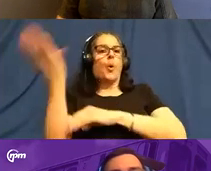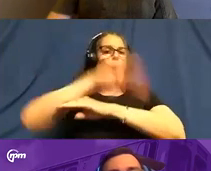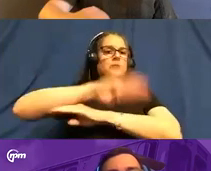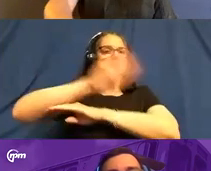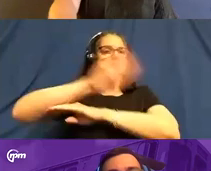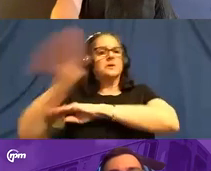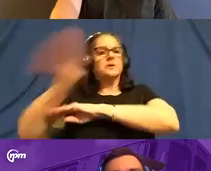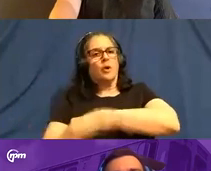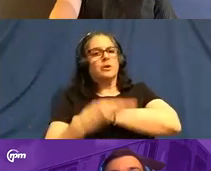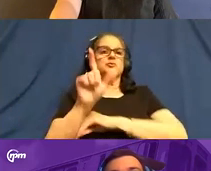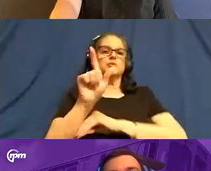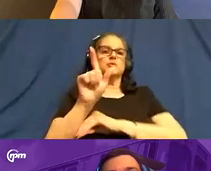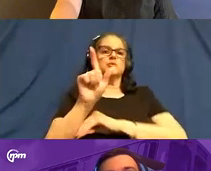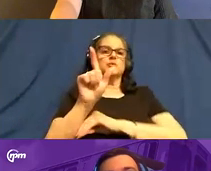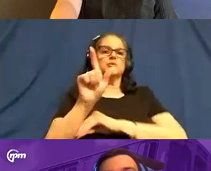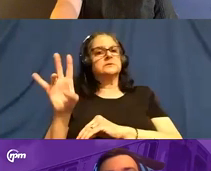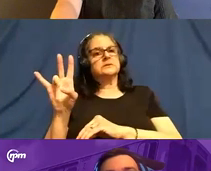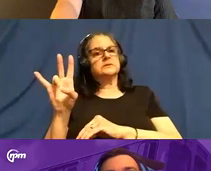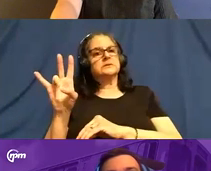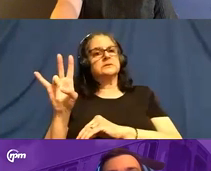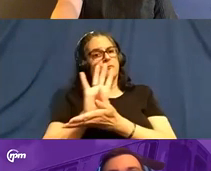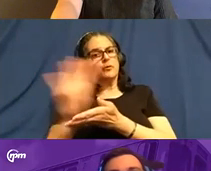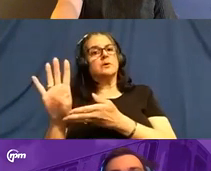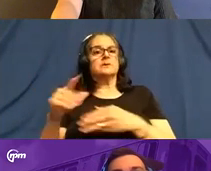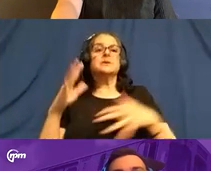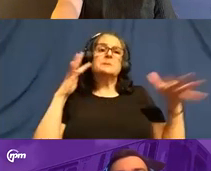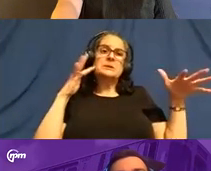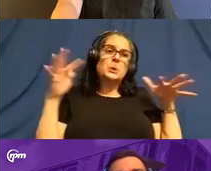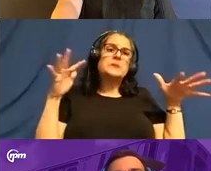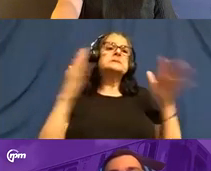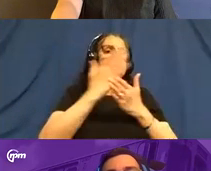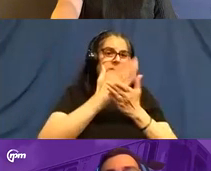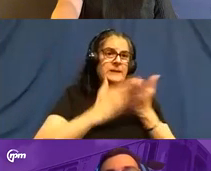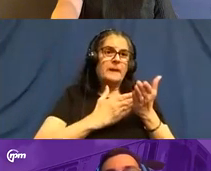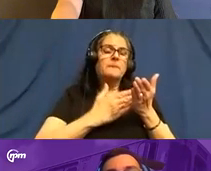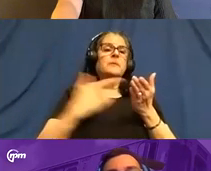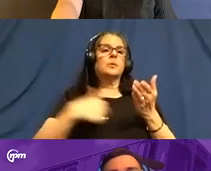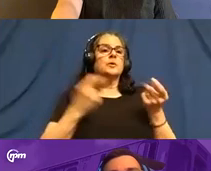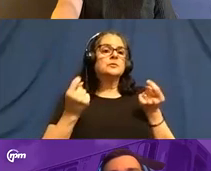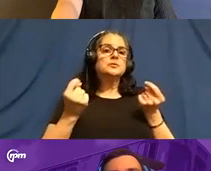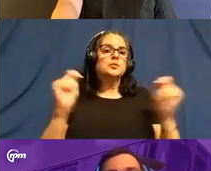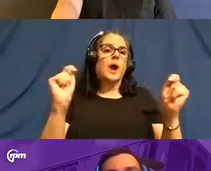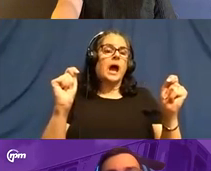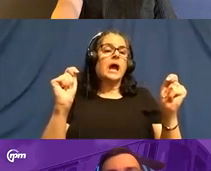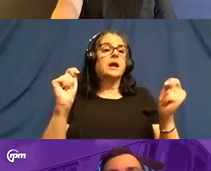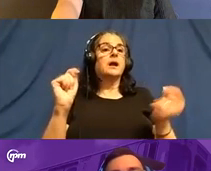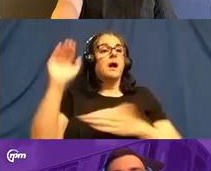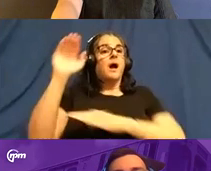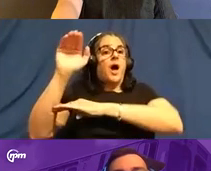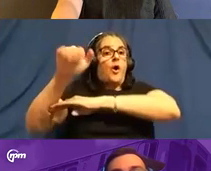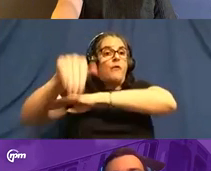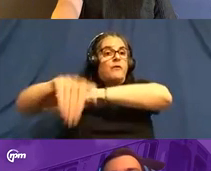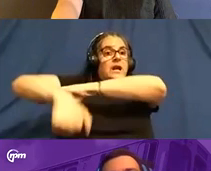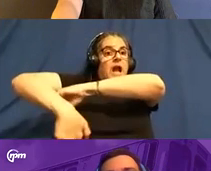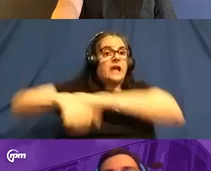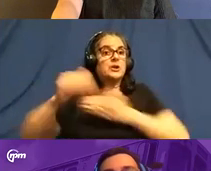period. There will still be noise associated with the construction, but we will try to minimize the overnight noise. Due